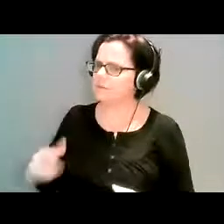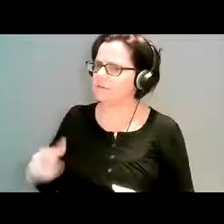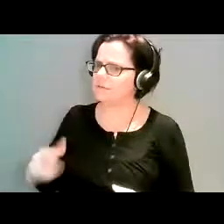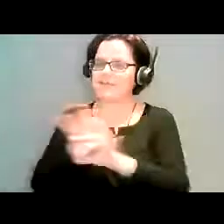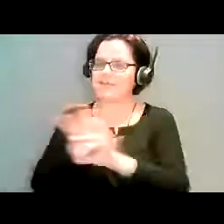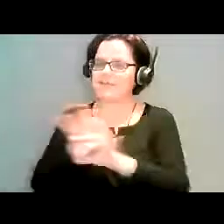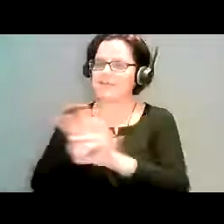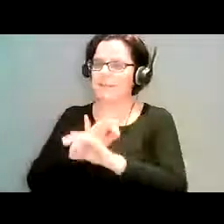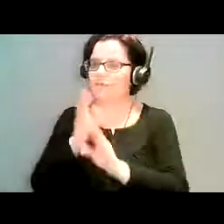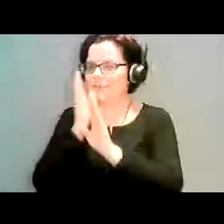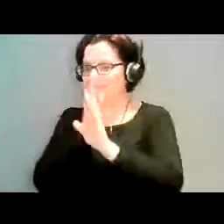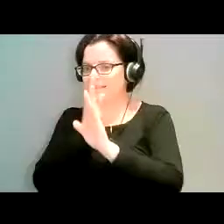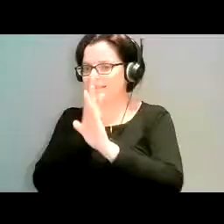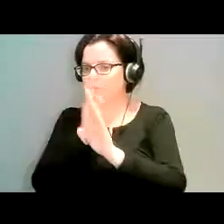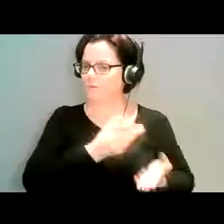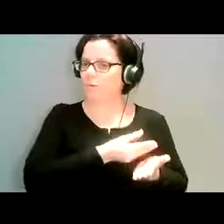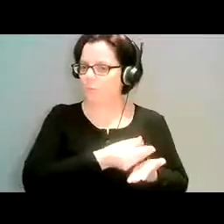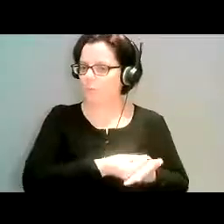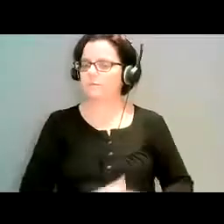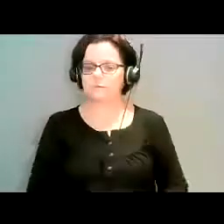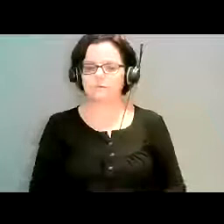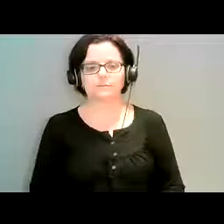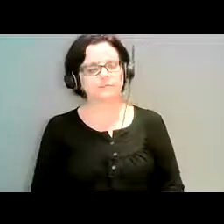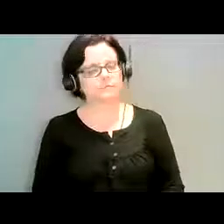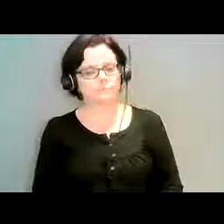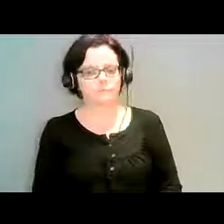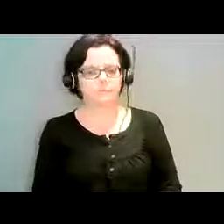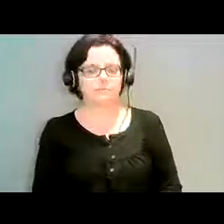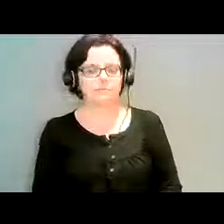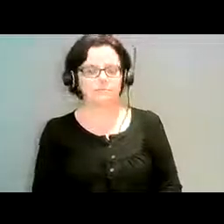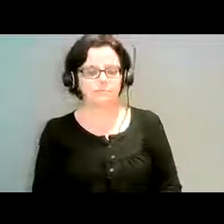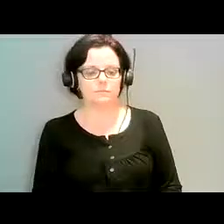Thank you. Okay.